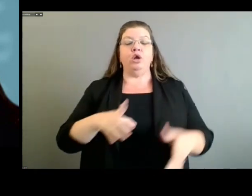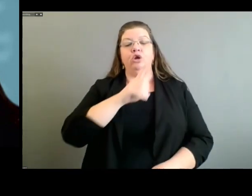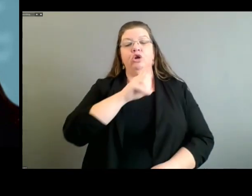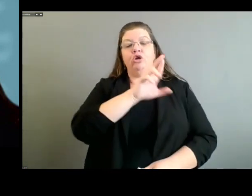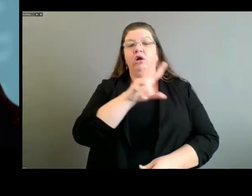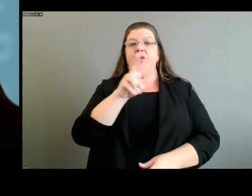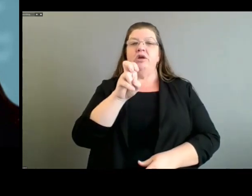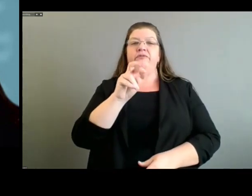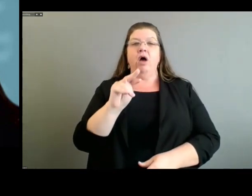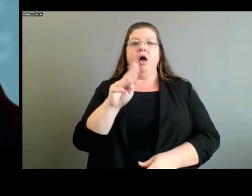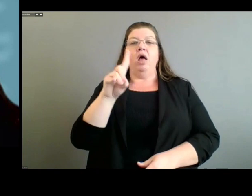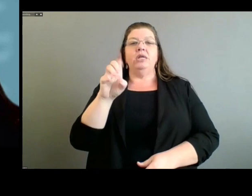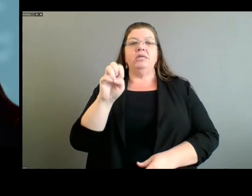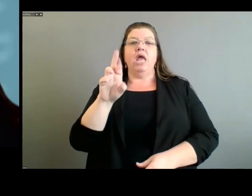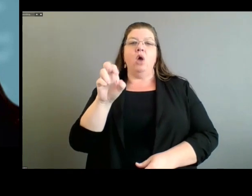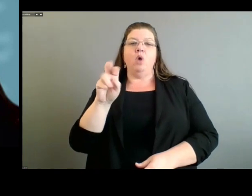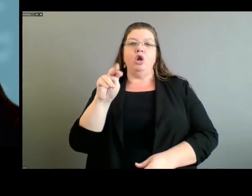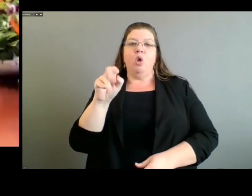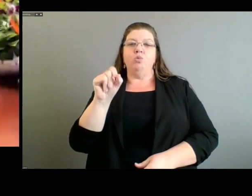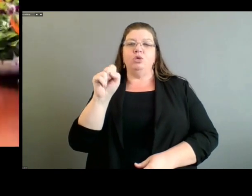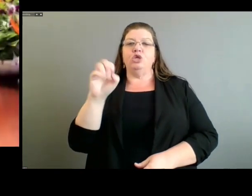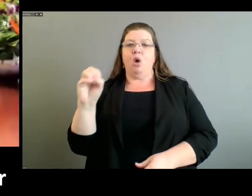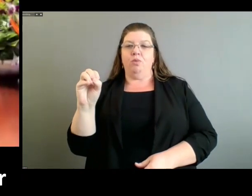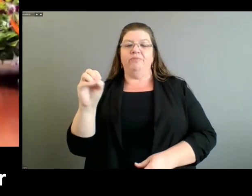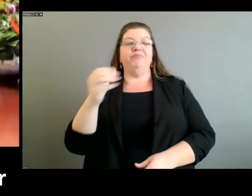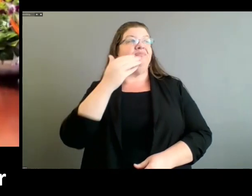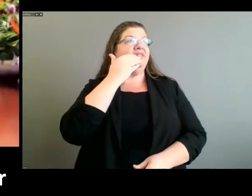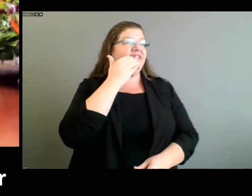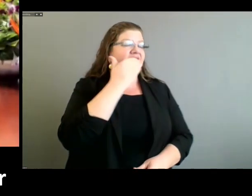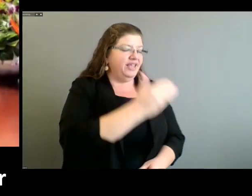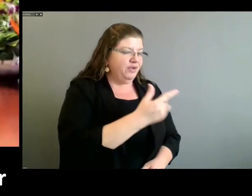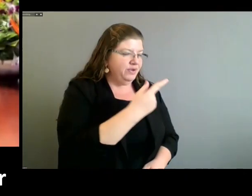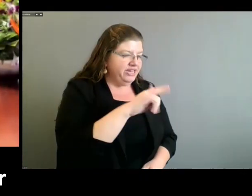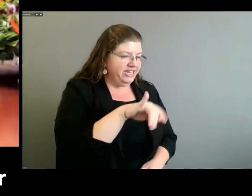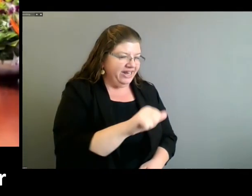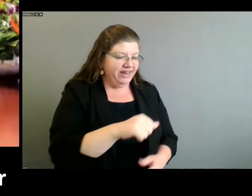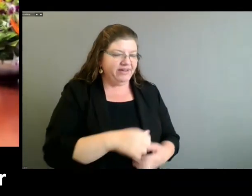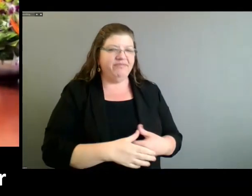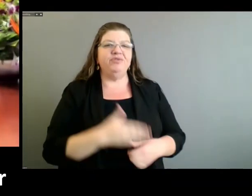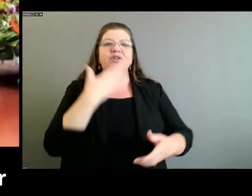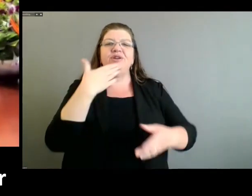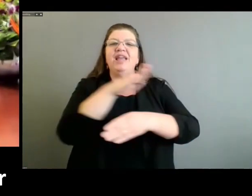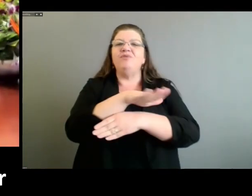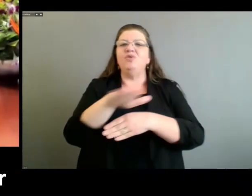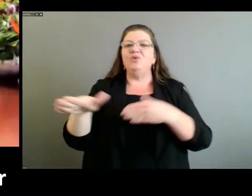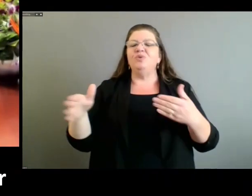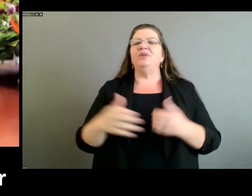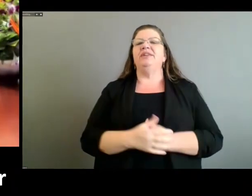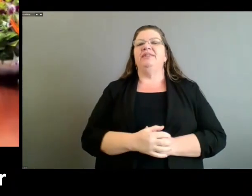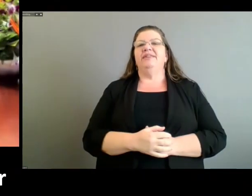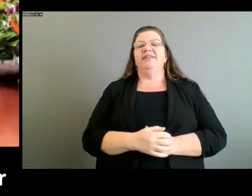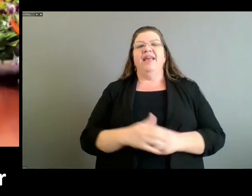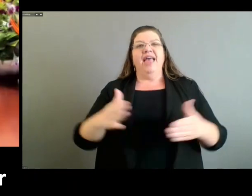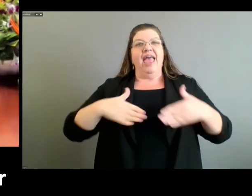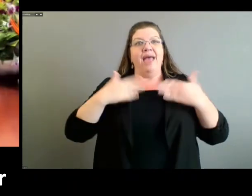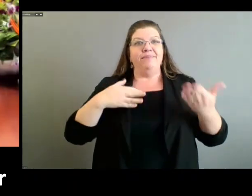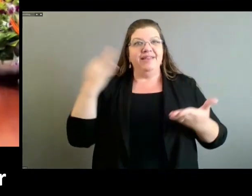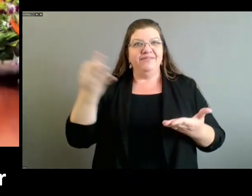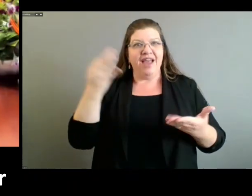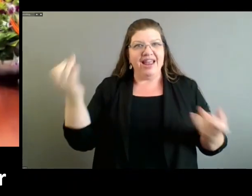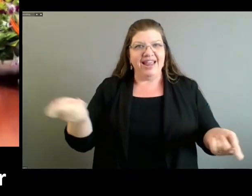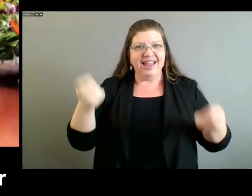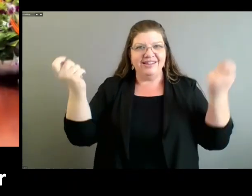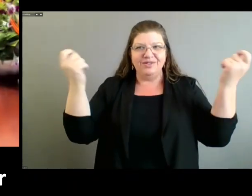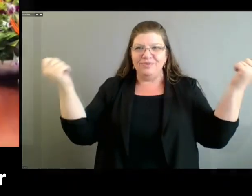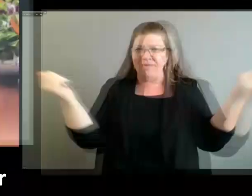Do Reynoso. Thank you, Gina. Good afternoon, everyone, and a happy Friday